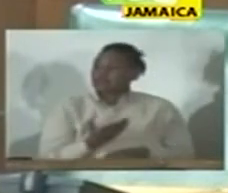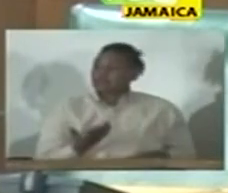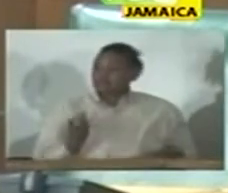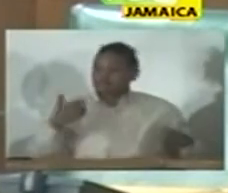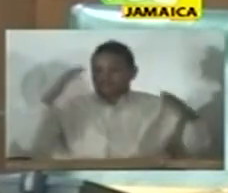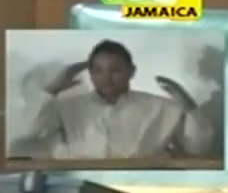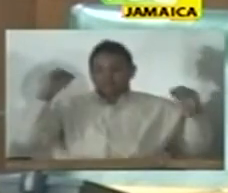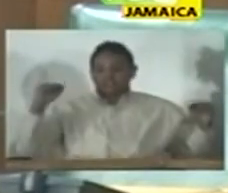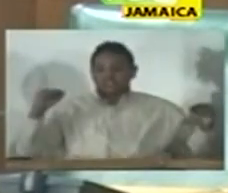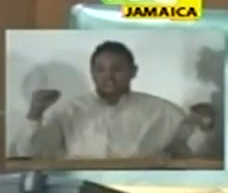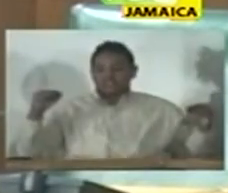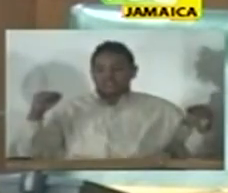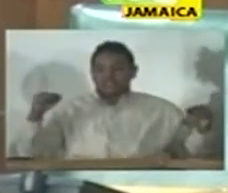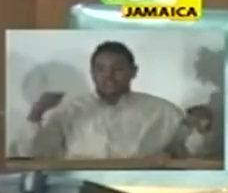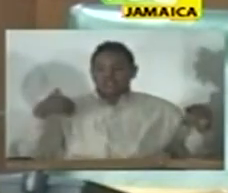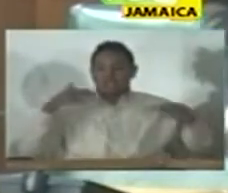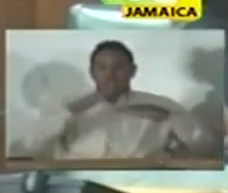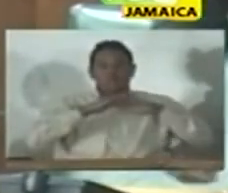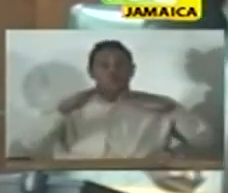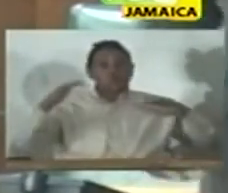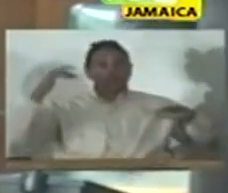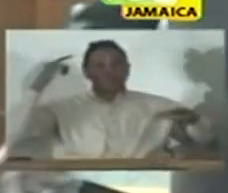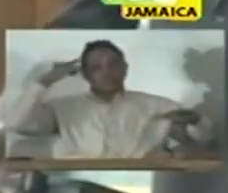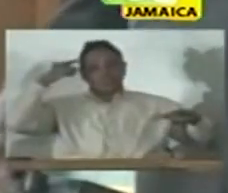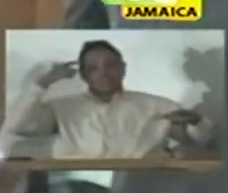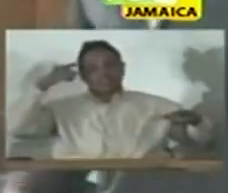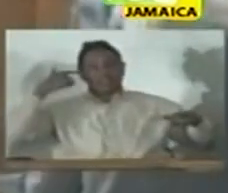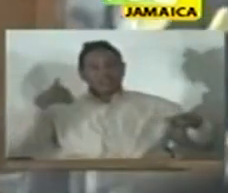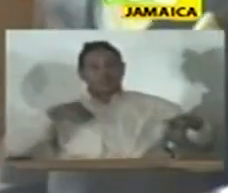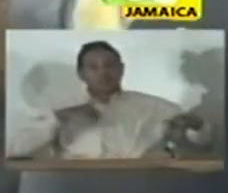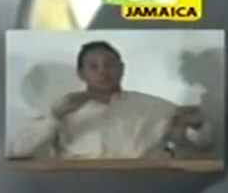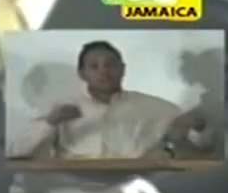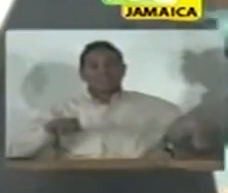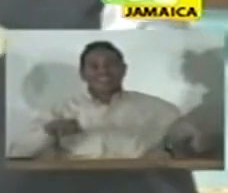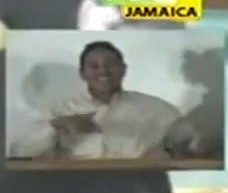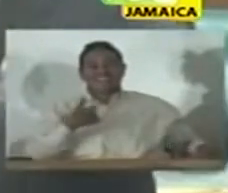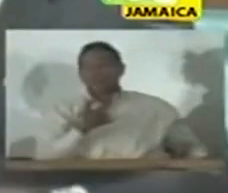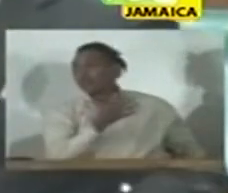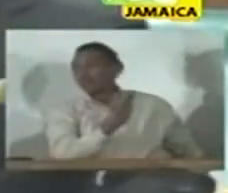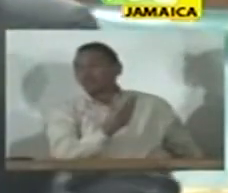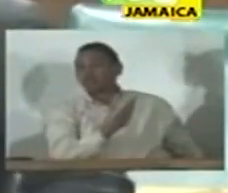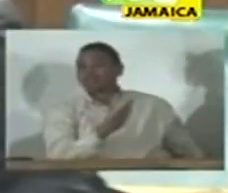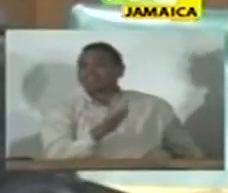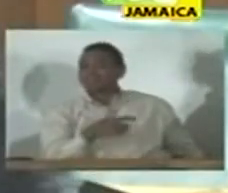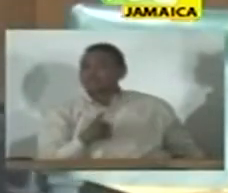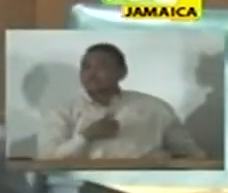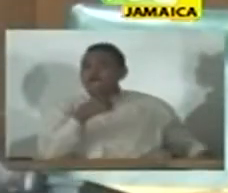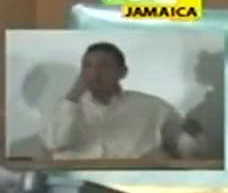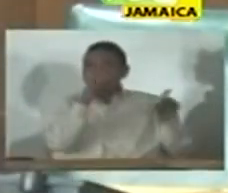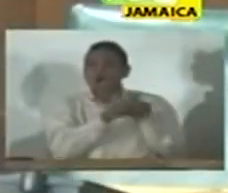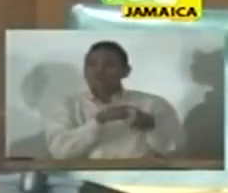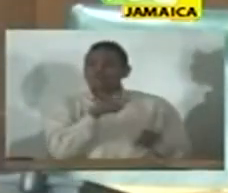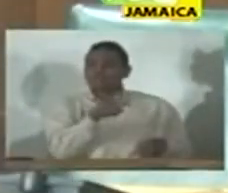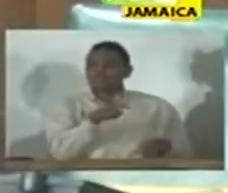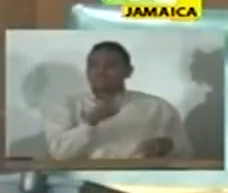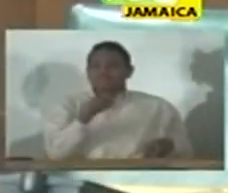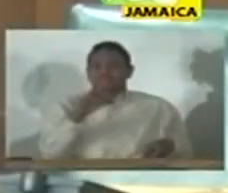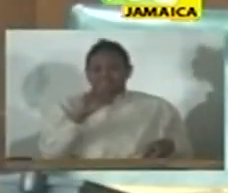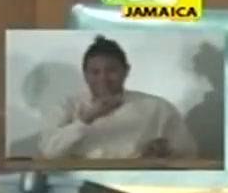think, without any doubt, we can all agree that the facility is an excellent one.